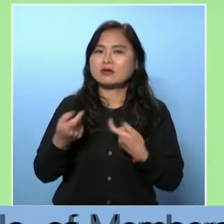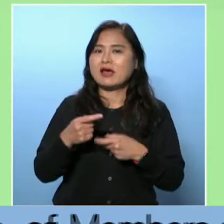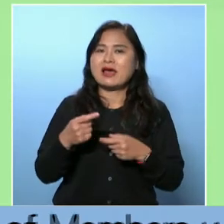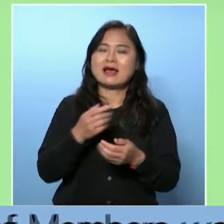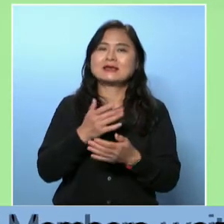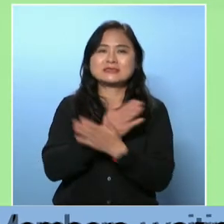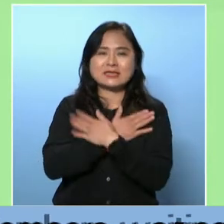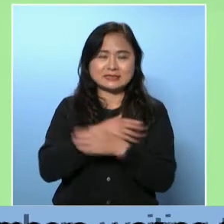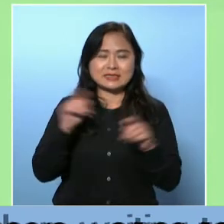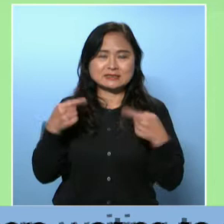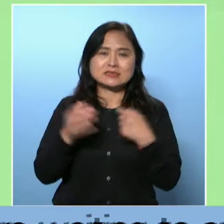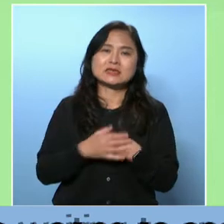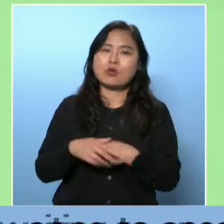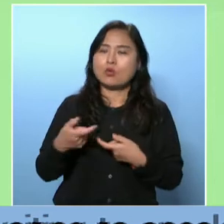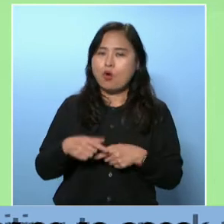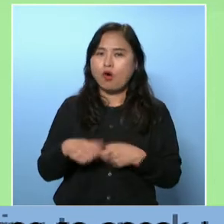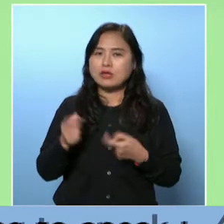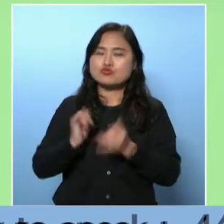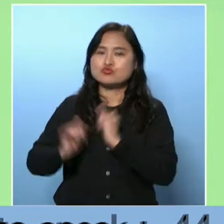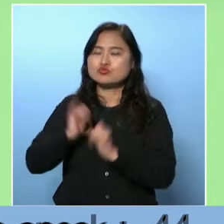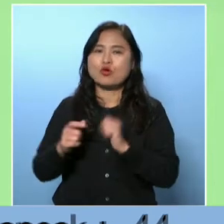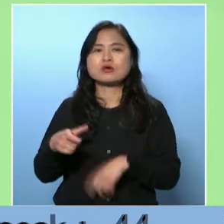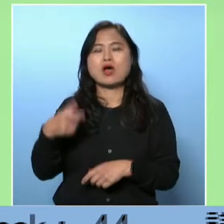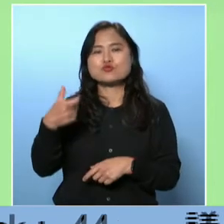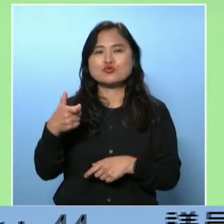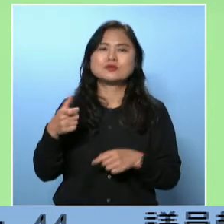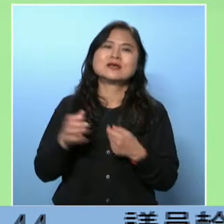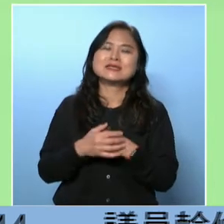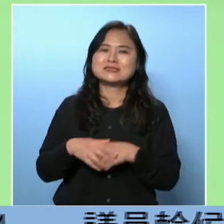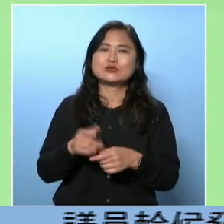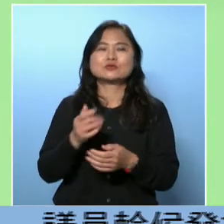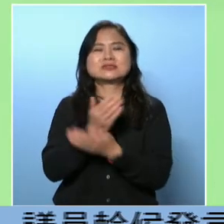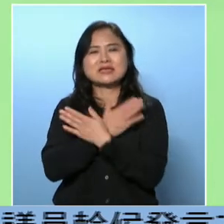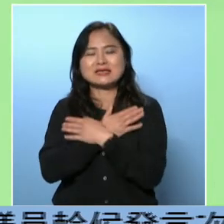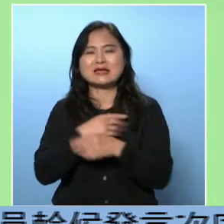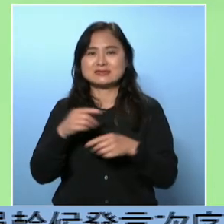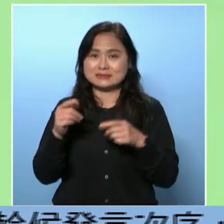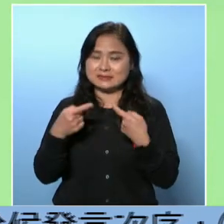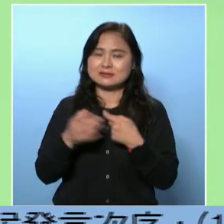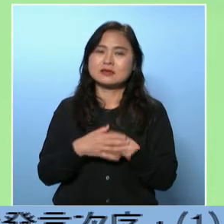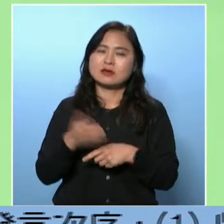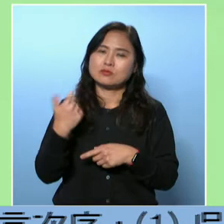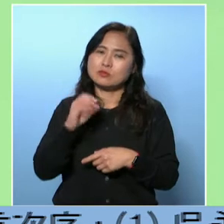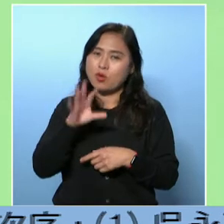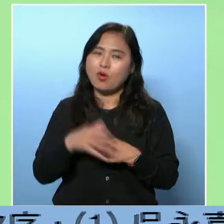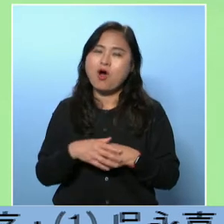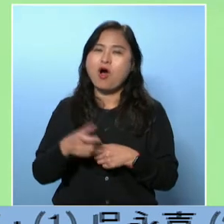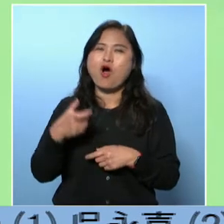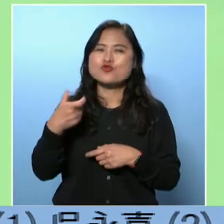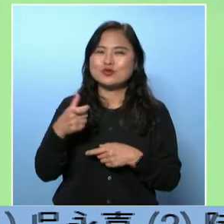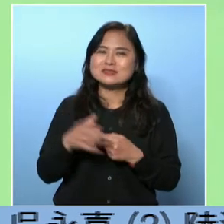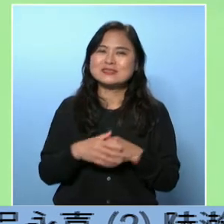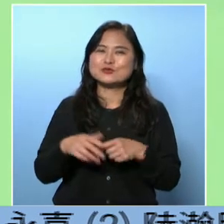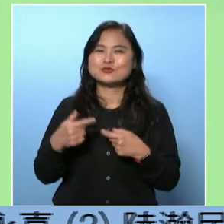Day and also the Chinese Valentine's Day yesterday. As many people, the traditional